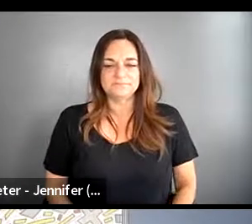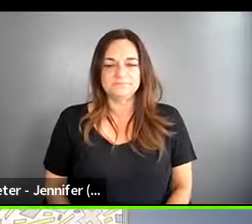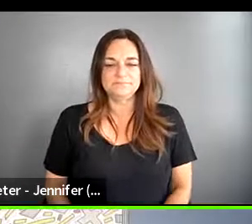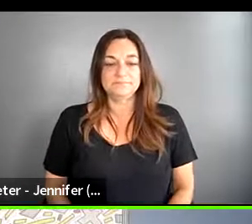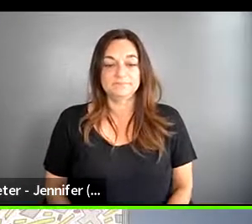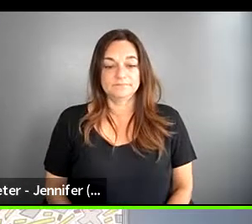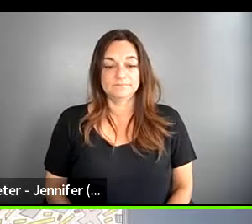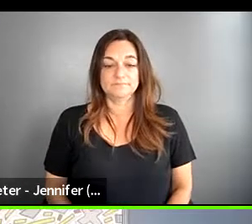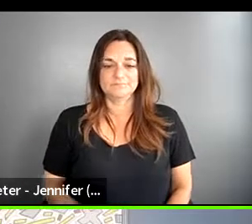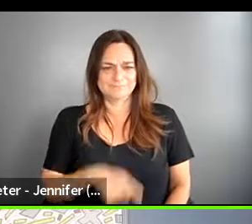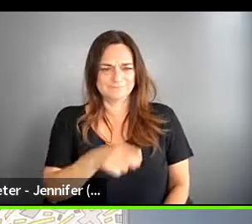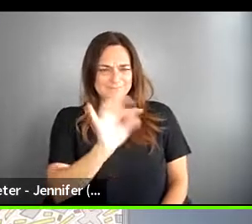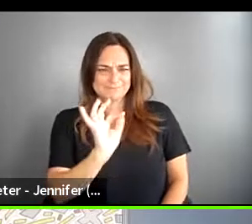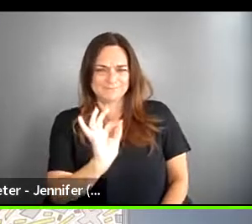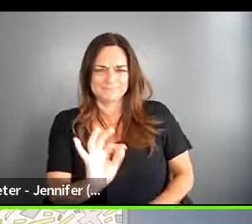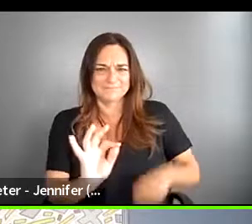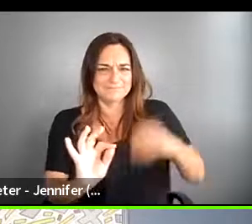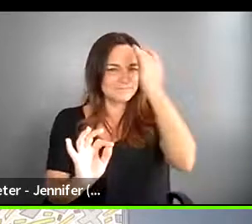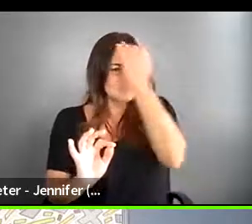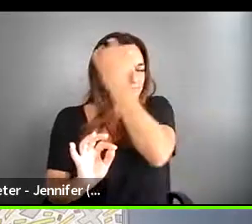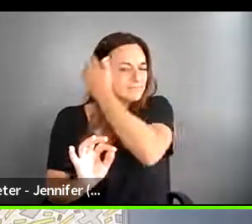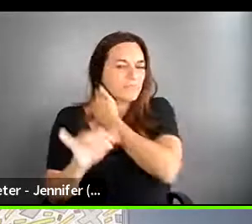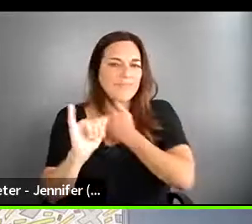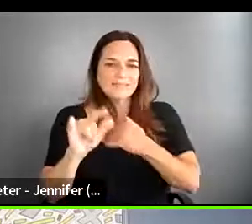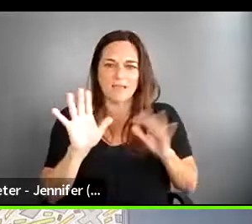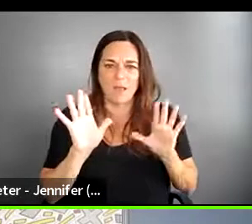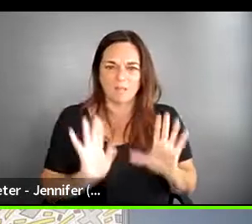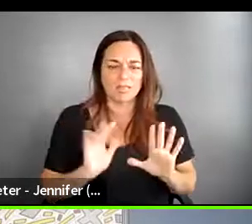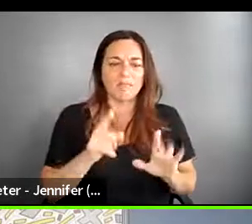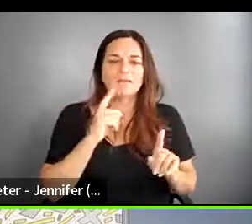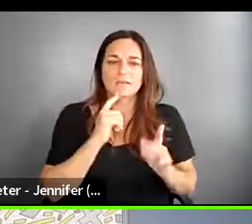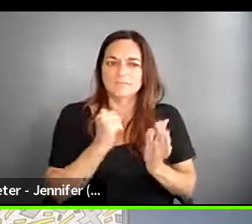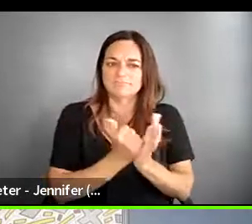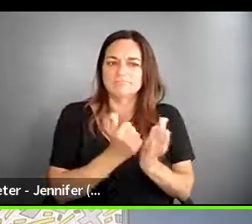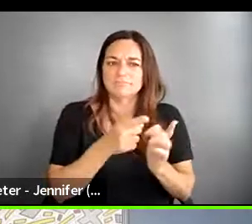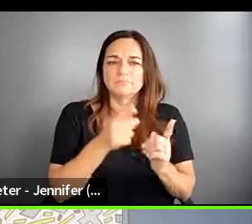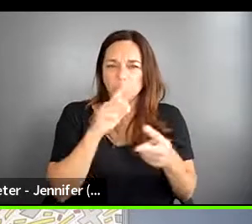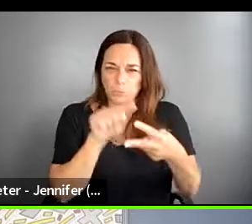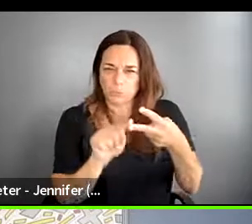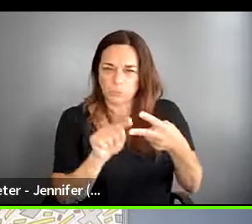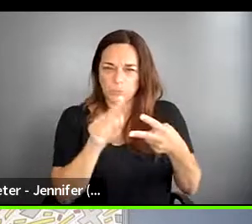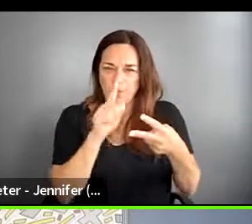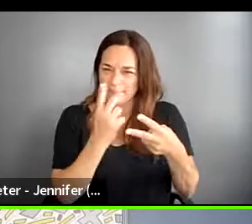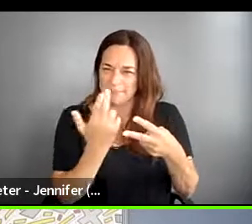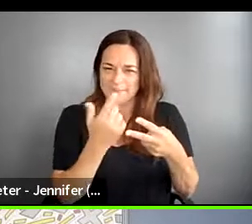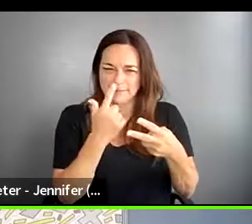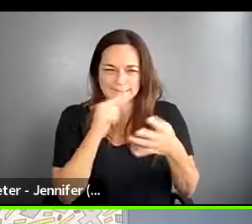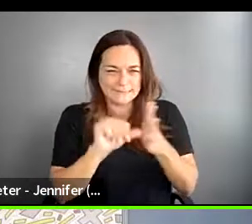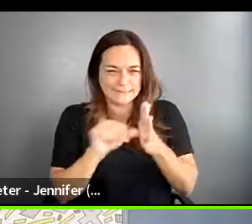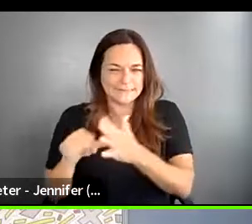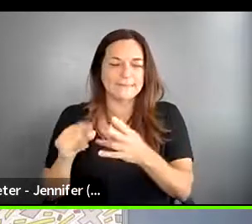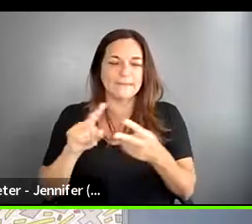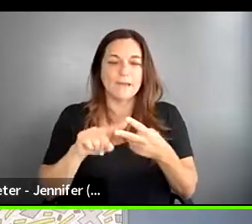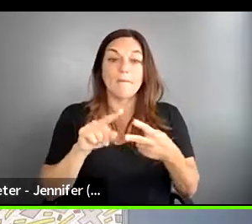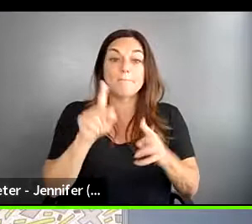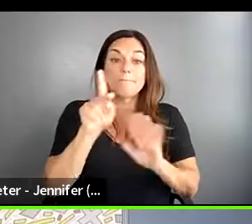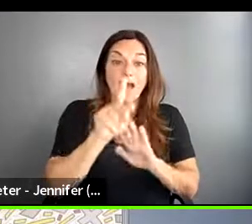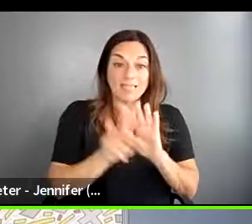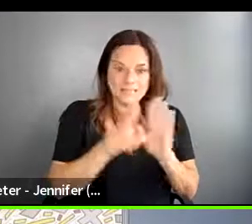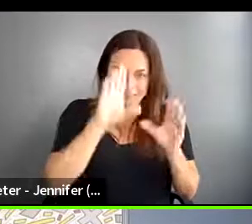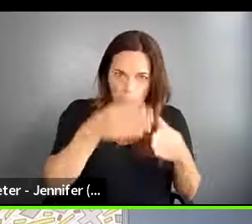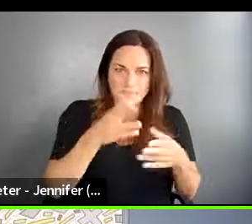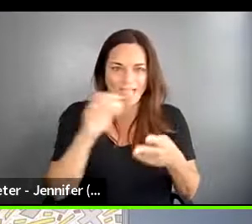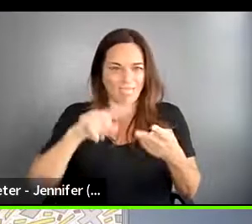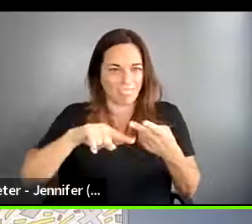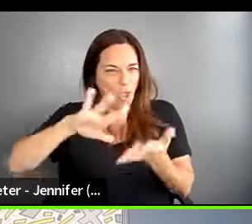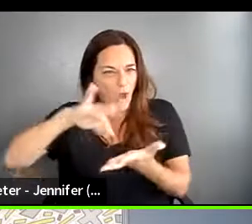No, that's been extremely helpful. I think you all have leveraged 2 points that I want to reiterate. Being policy focused and you know, the heartbeat